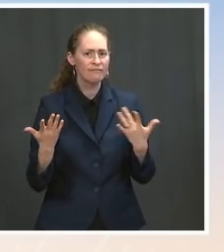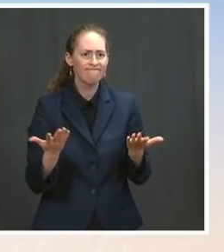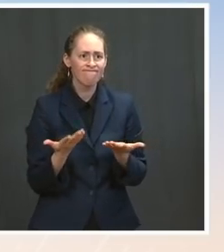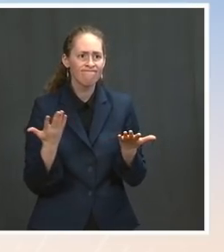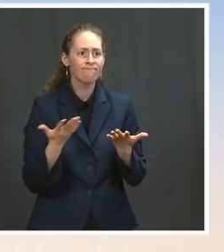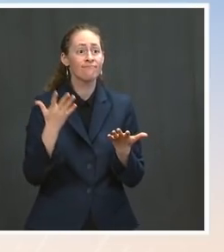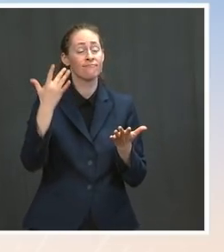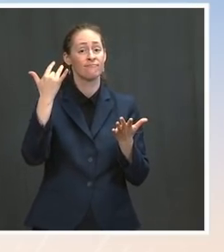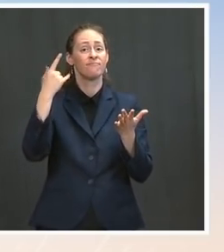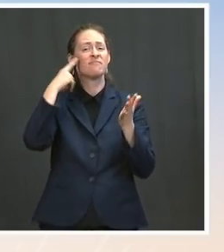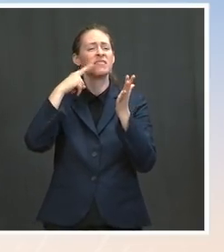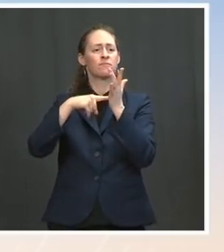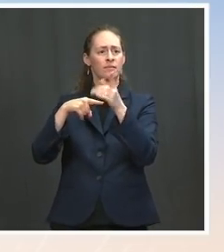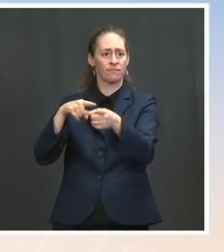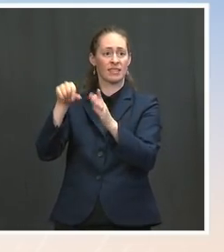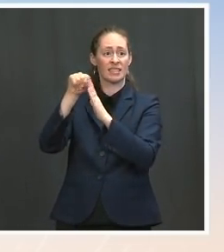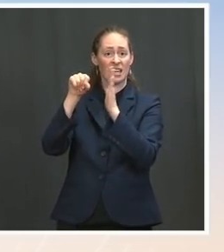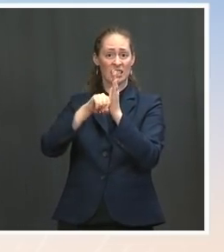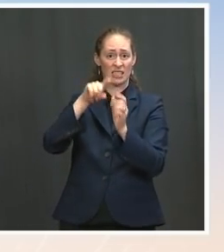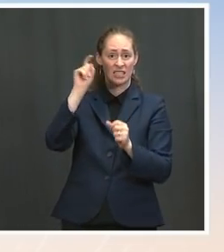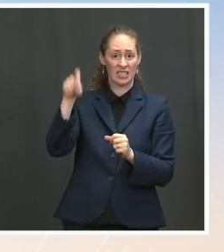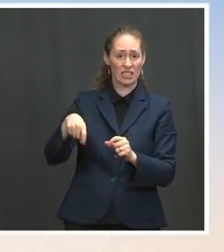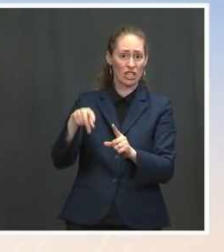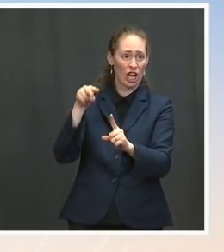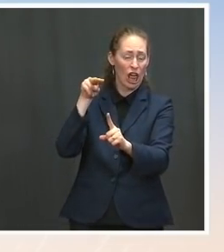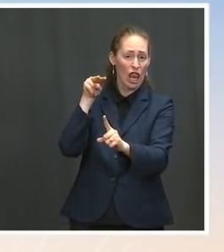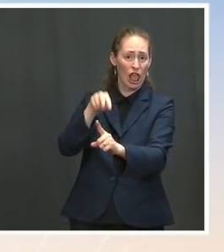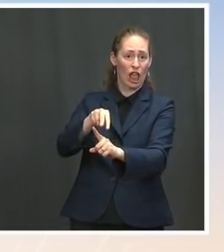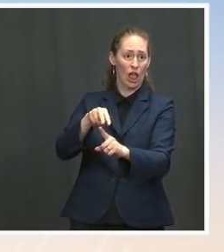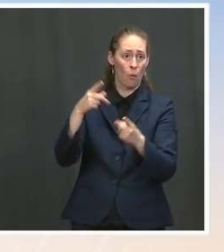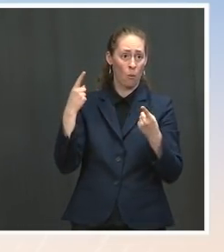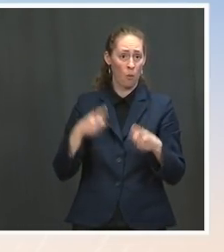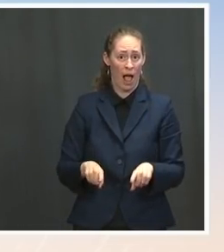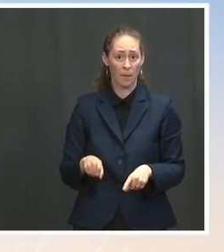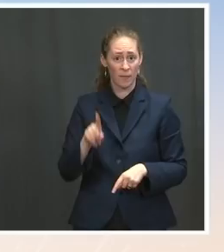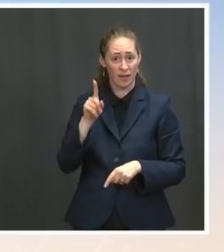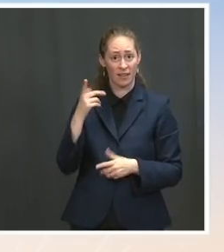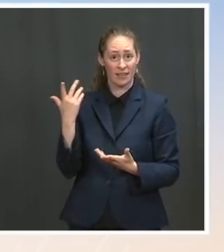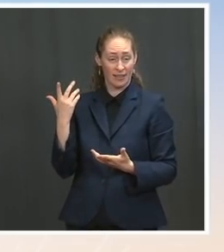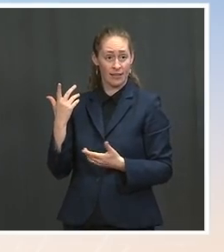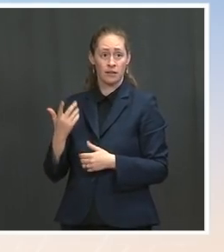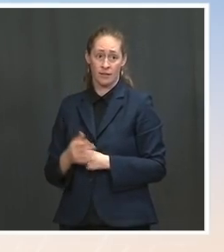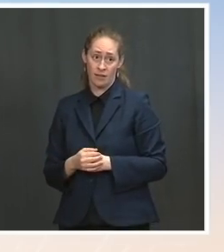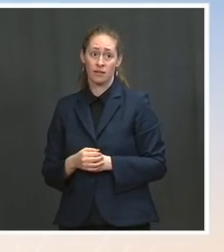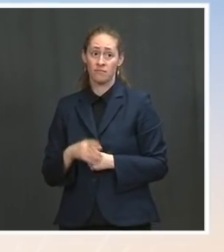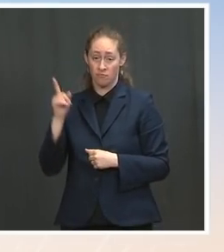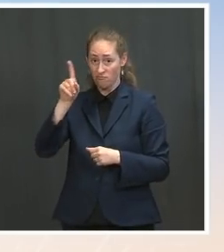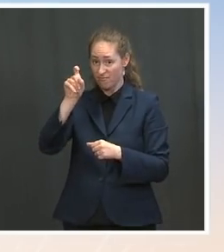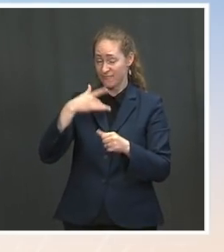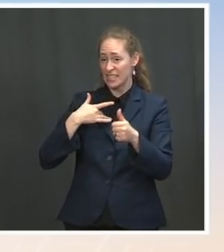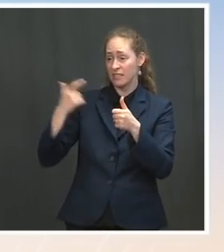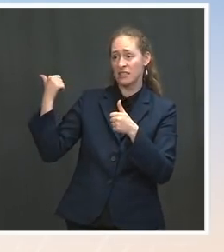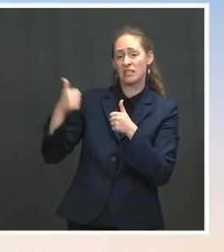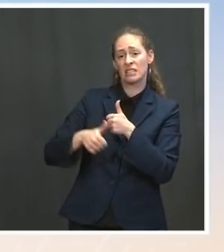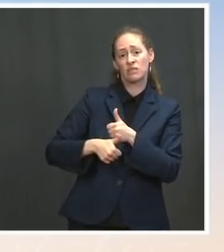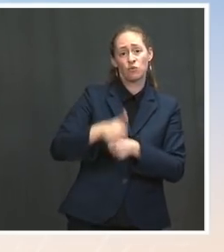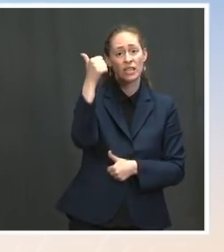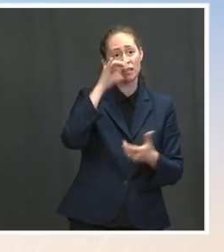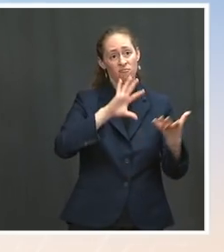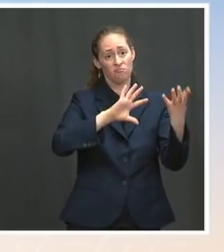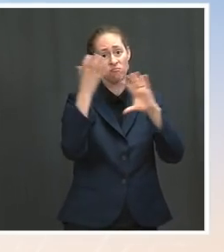Well, I would say that first, he believes that the Texas legislation is a part of a concerted attack on our